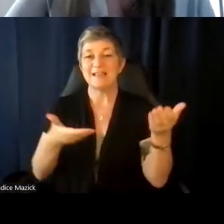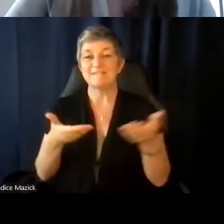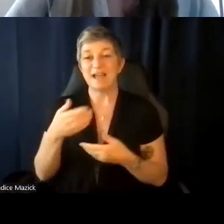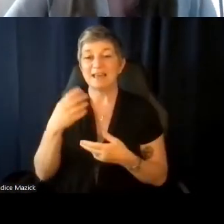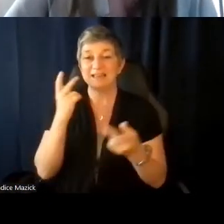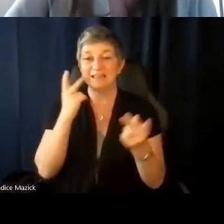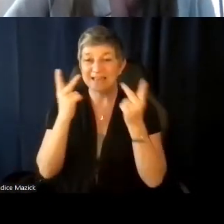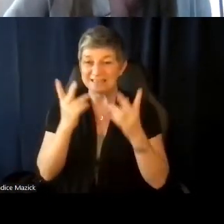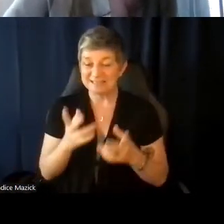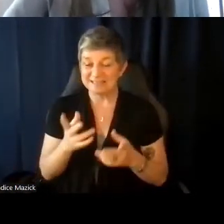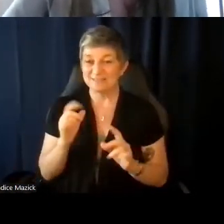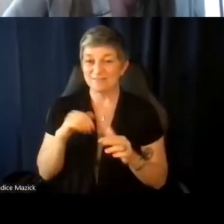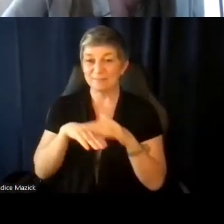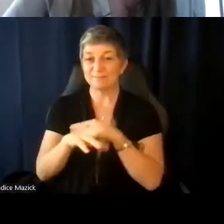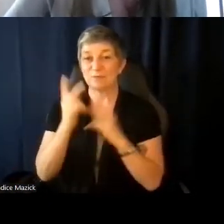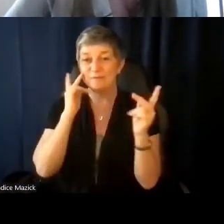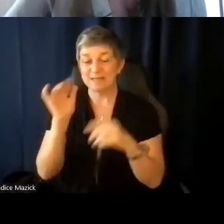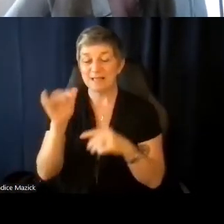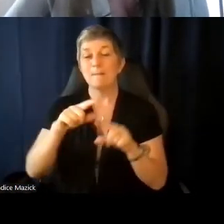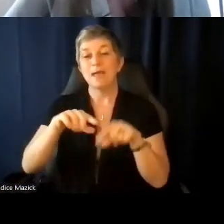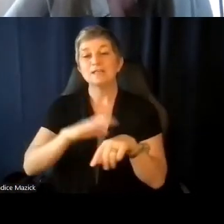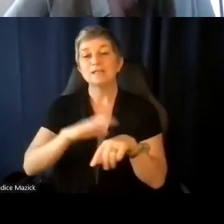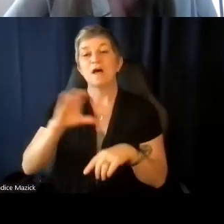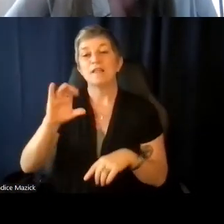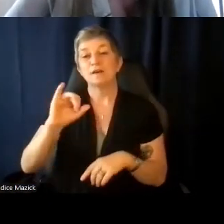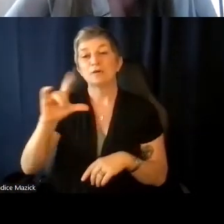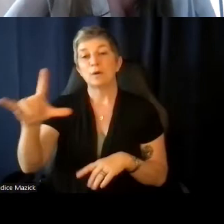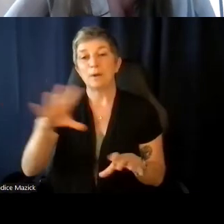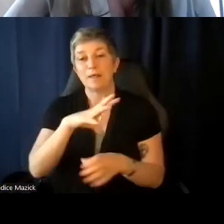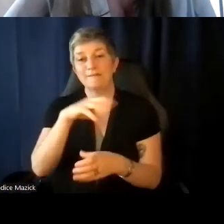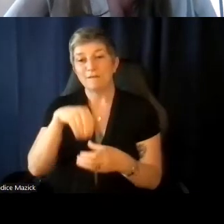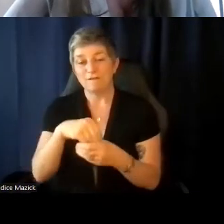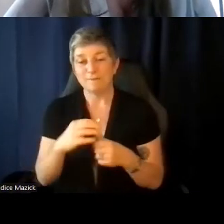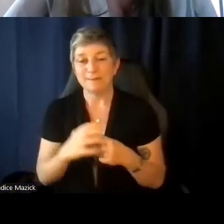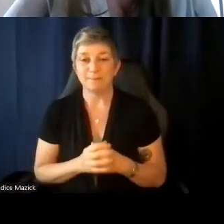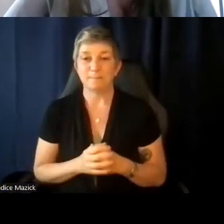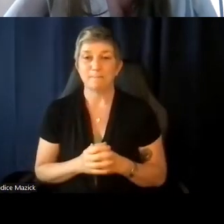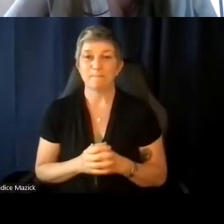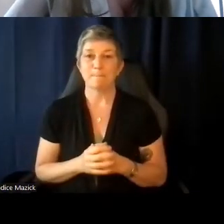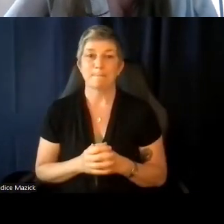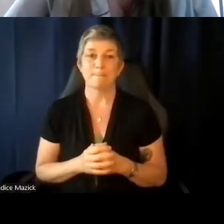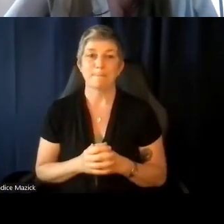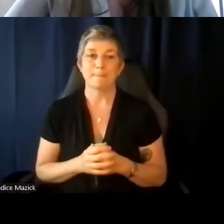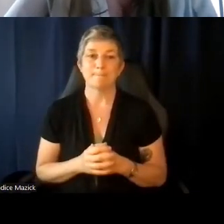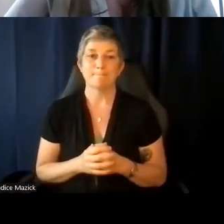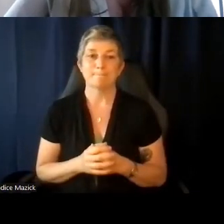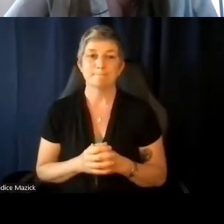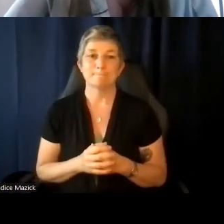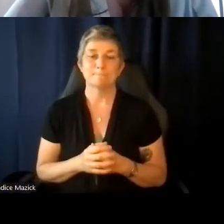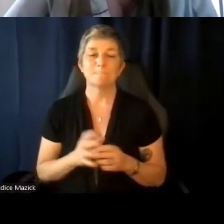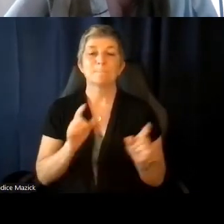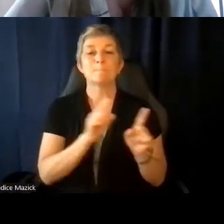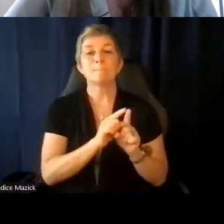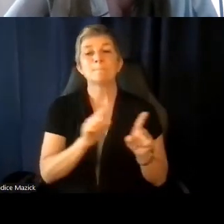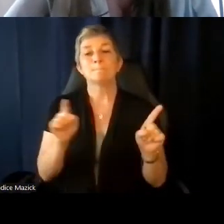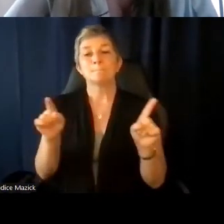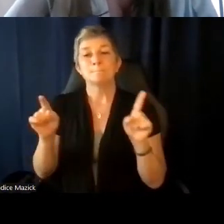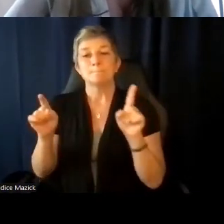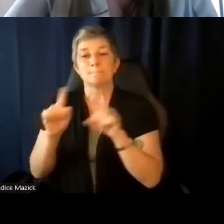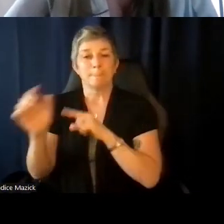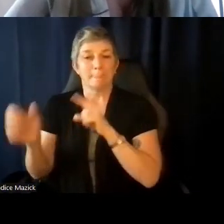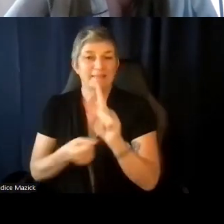that tenant based on the guest's criminal involvement. Now, this we have seen also